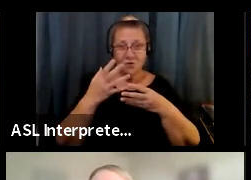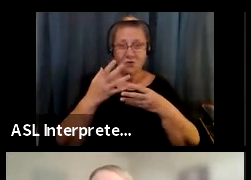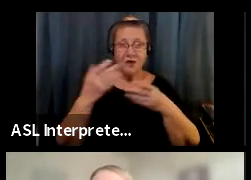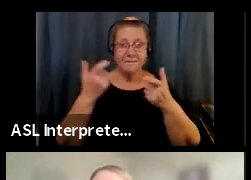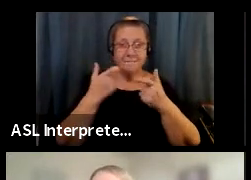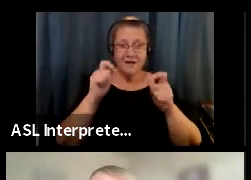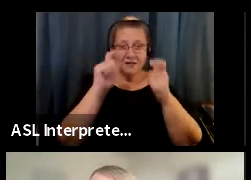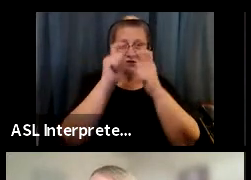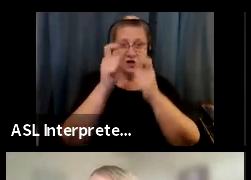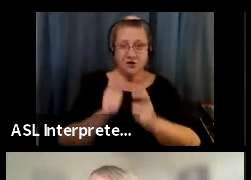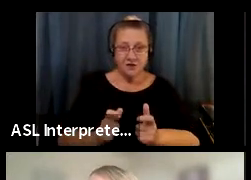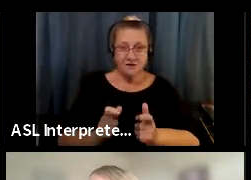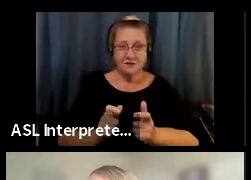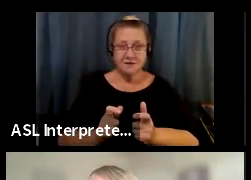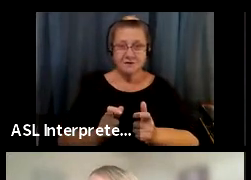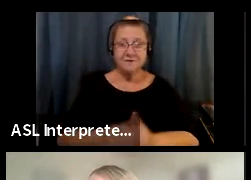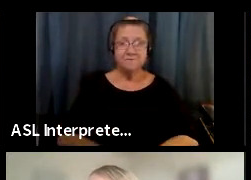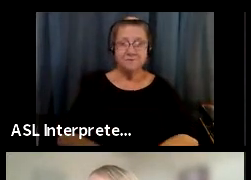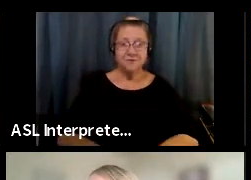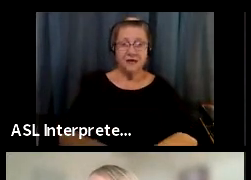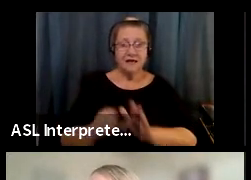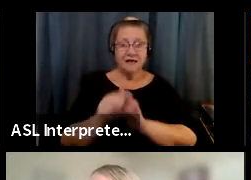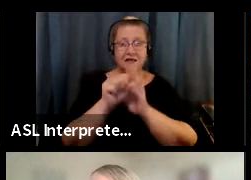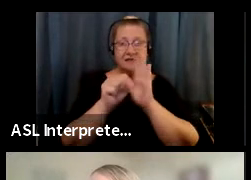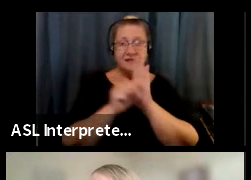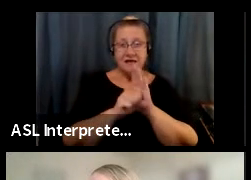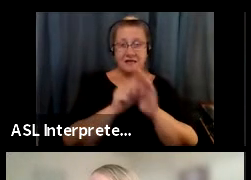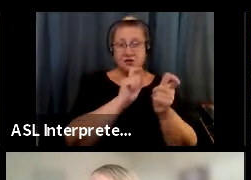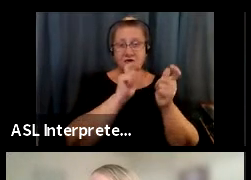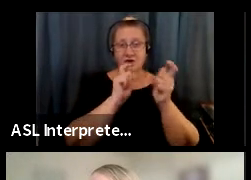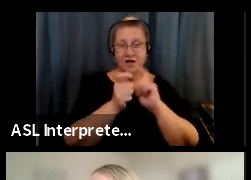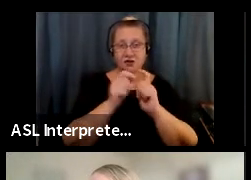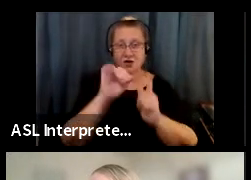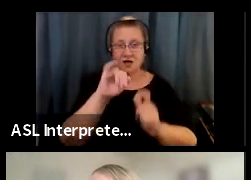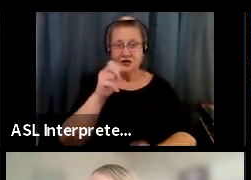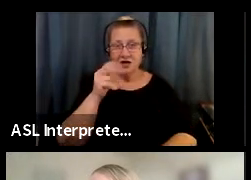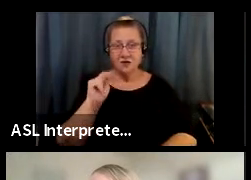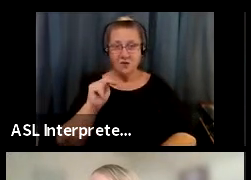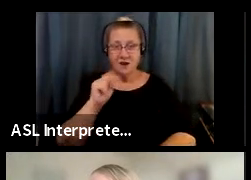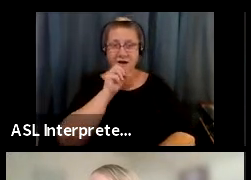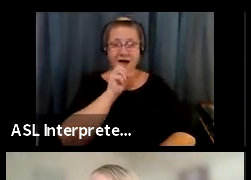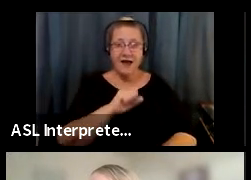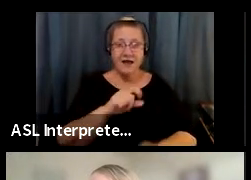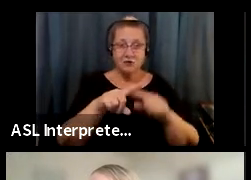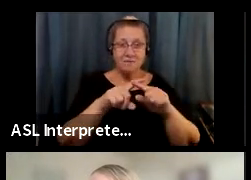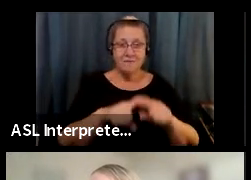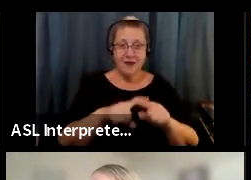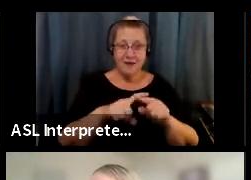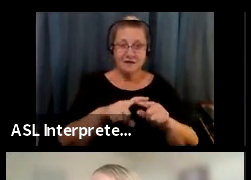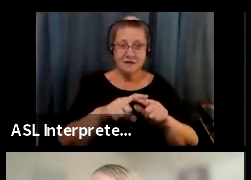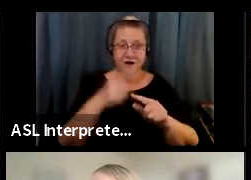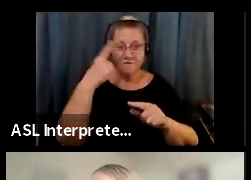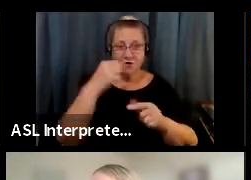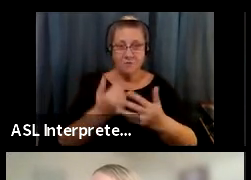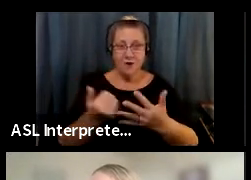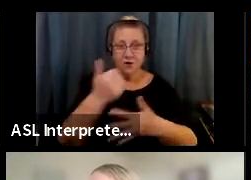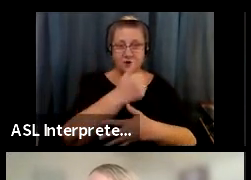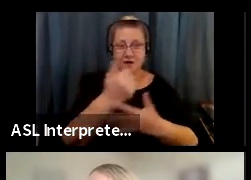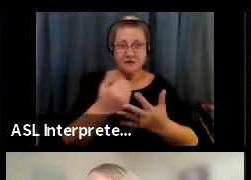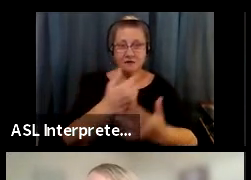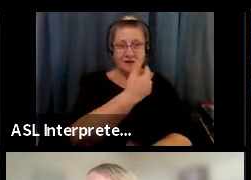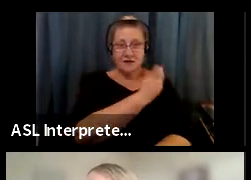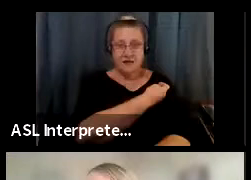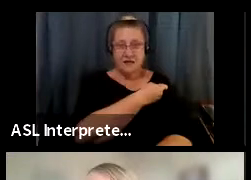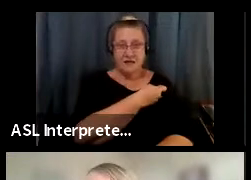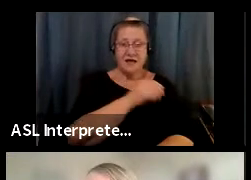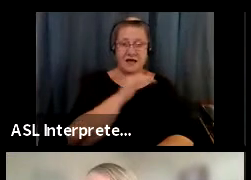announced. And in particular, the state's turn in January to an age-based framework for vaccine prioritization that seemed to